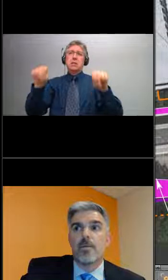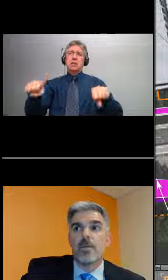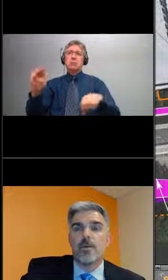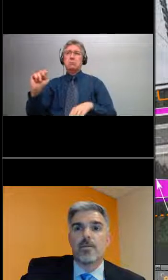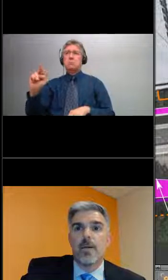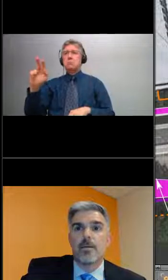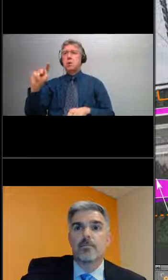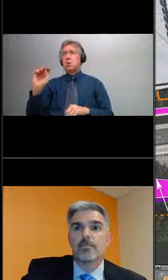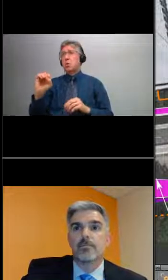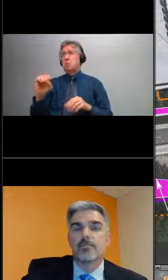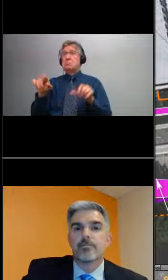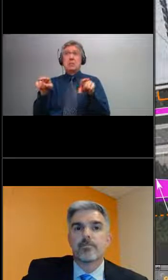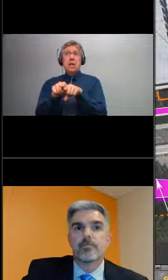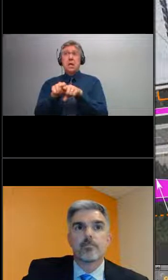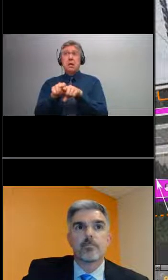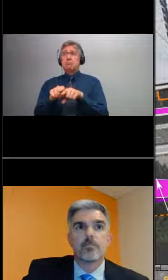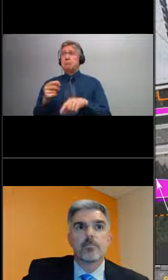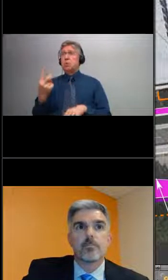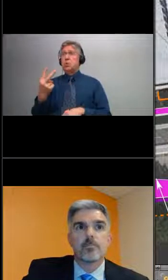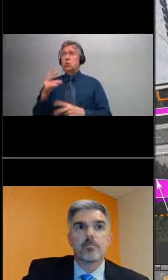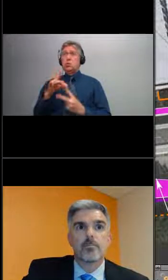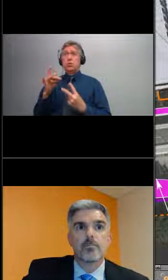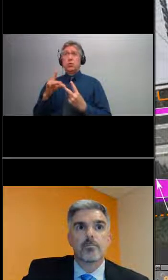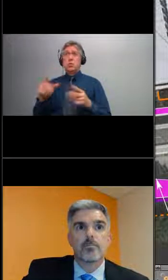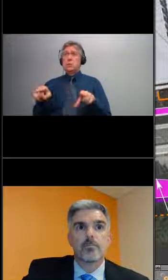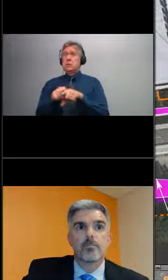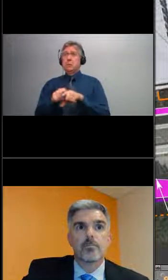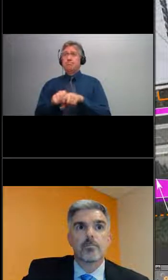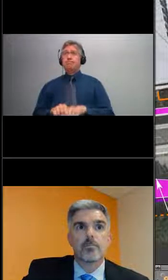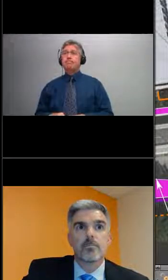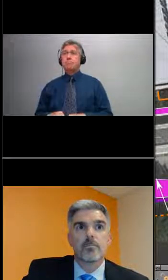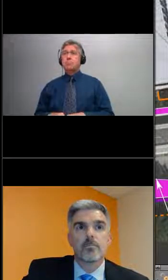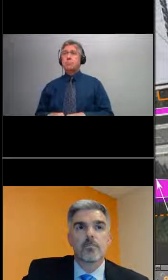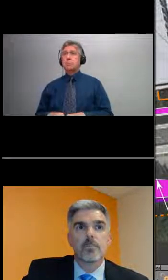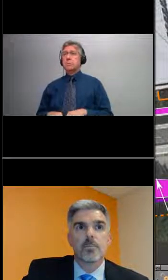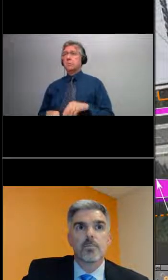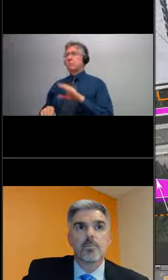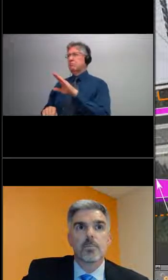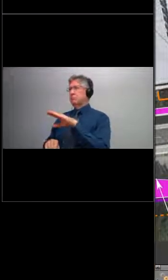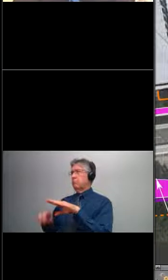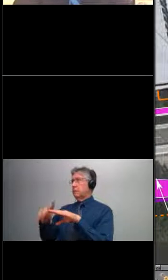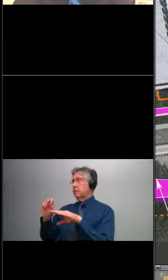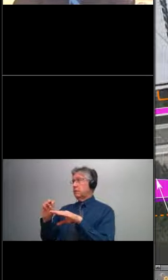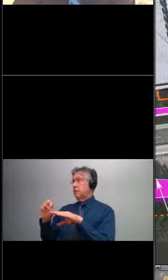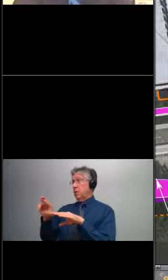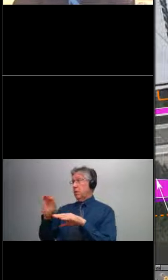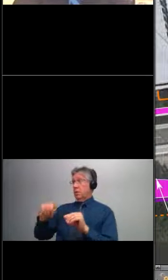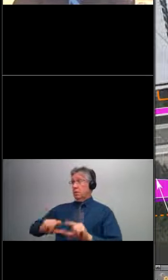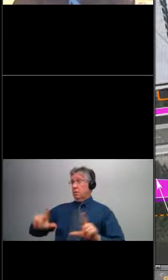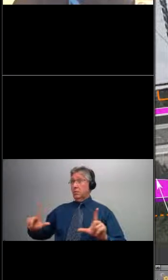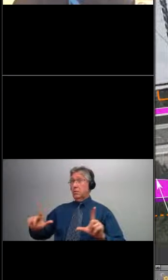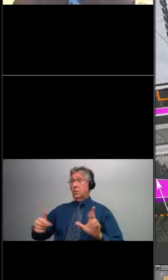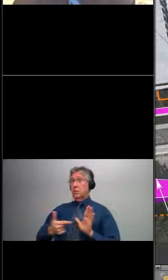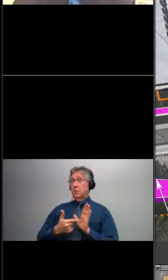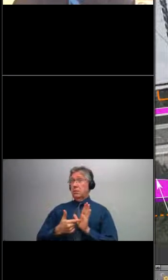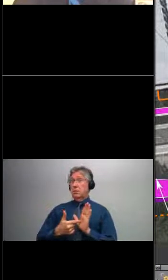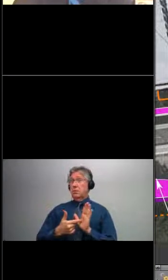there that are there today. And let's, while we're on this slide, mention to everybody that